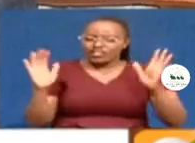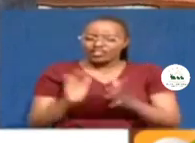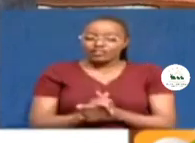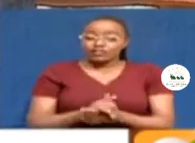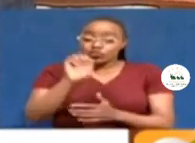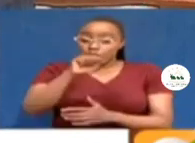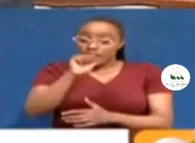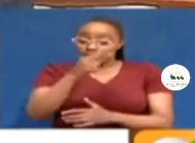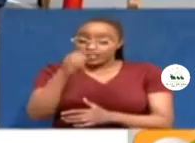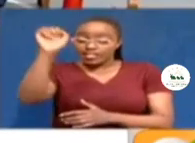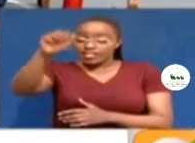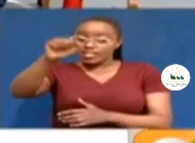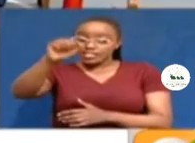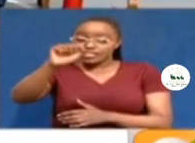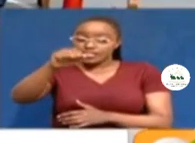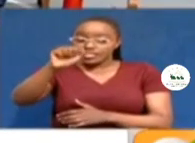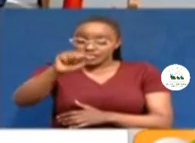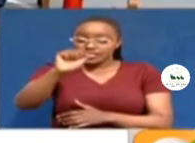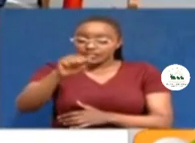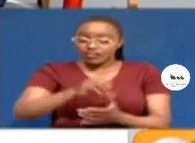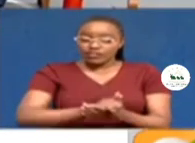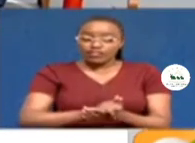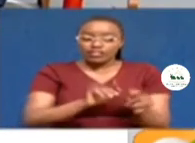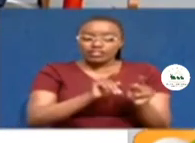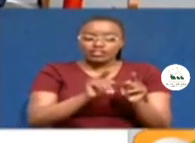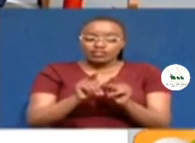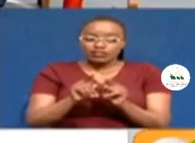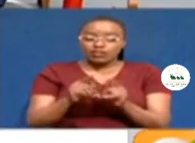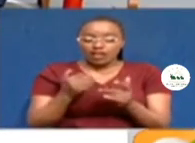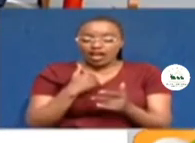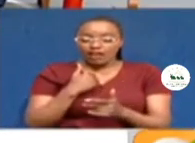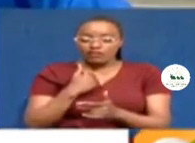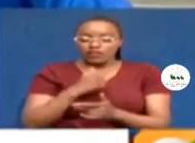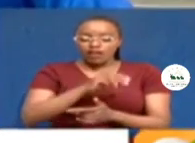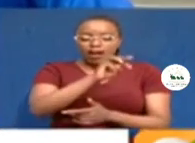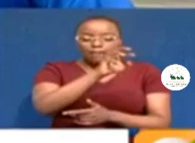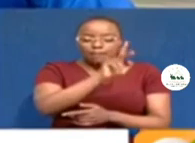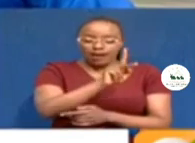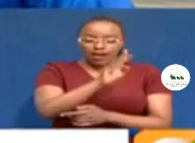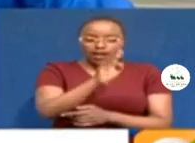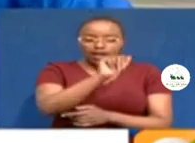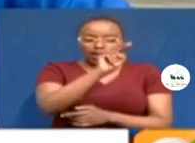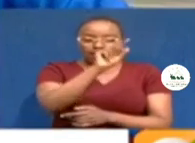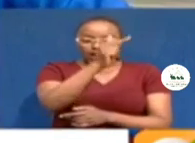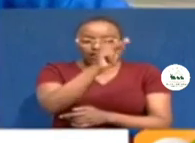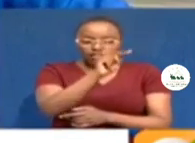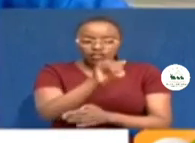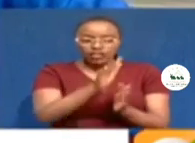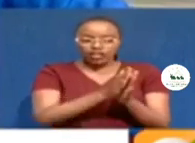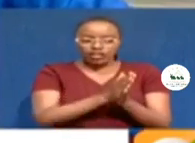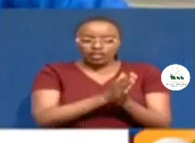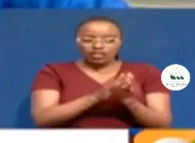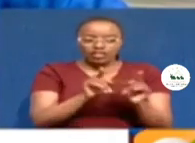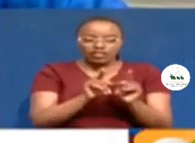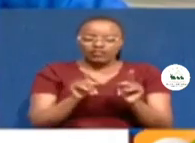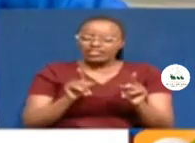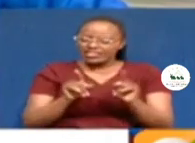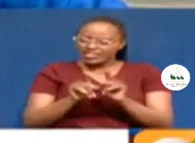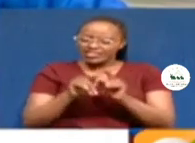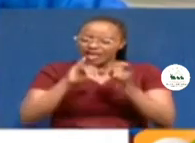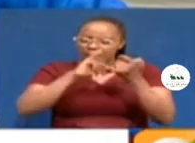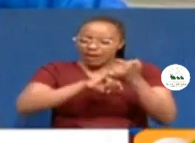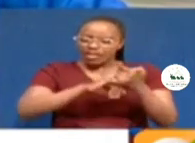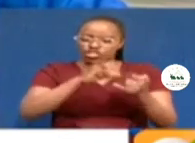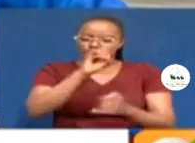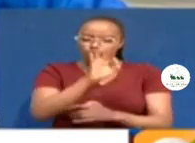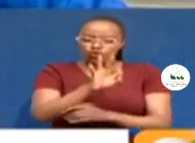You agree? Absolutely. Yeah. It's the marriage between Mark Antony and Caesar's sister. It's a marriage